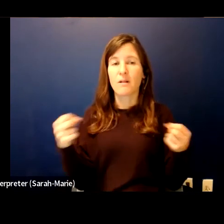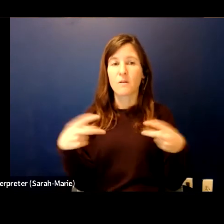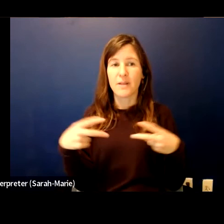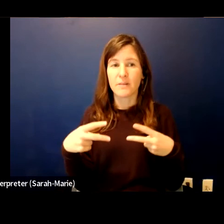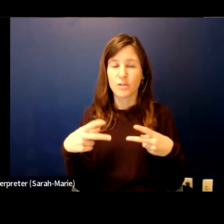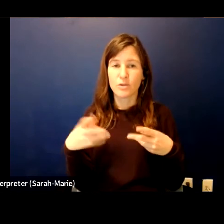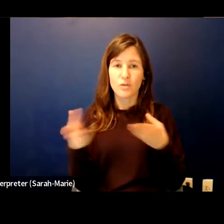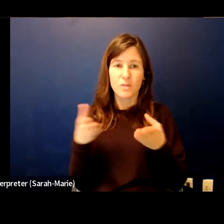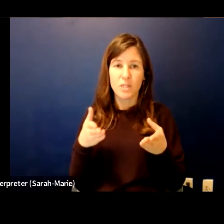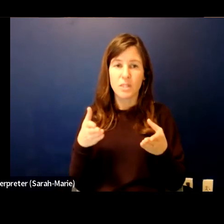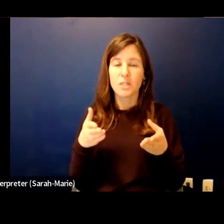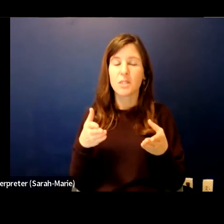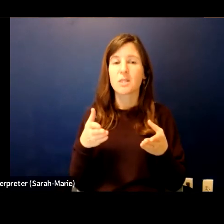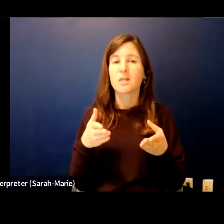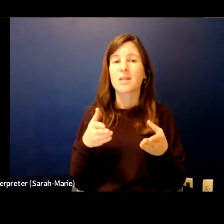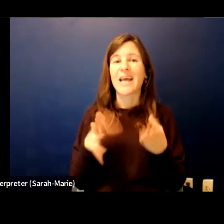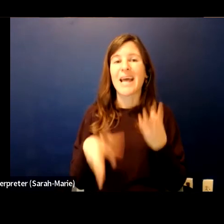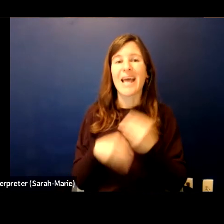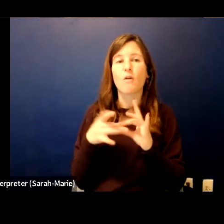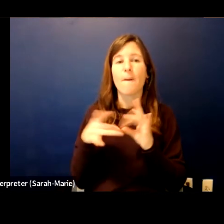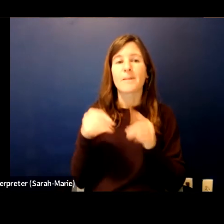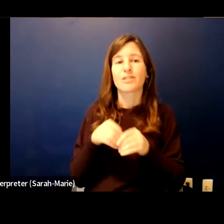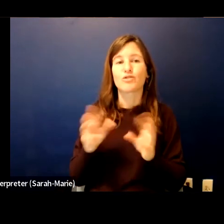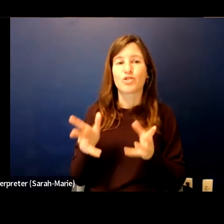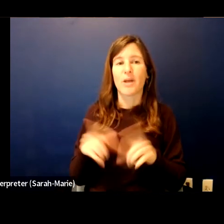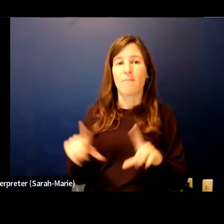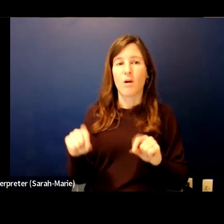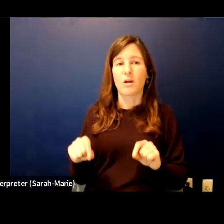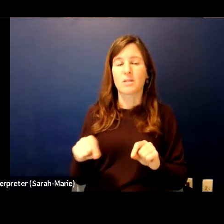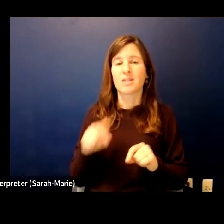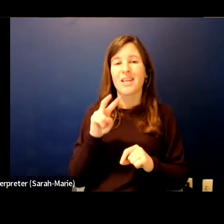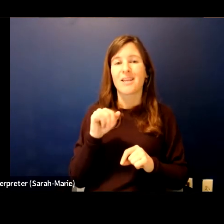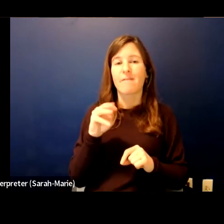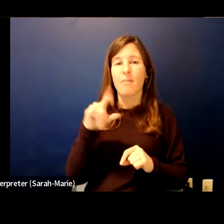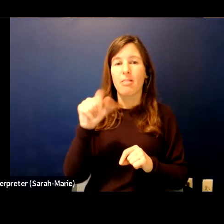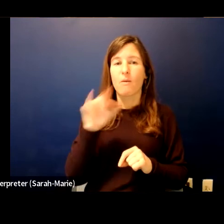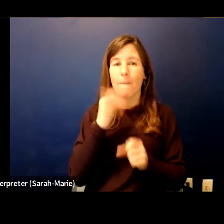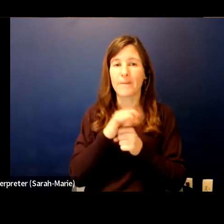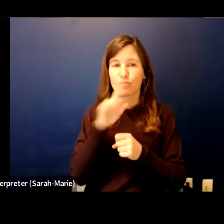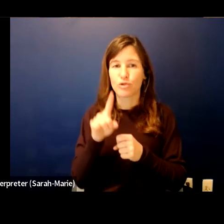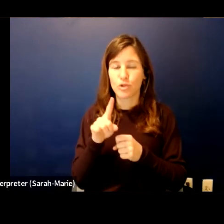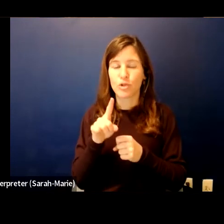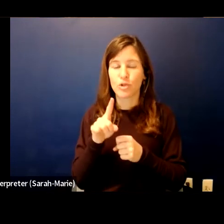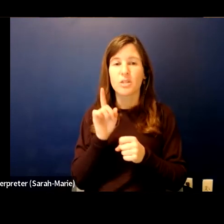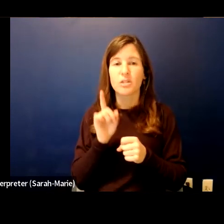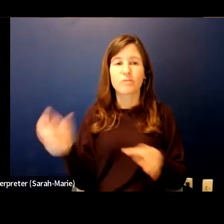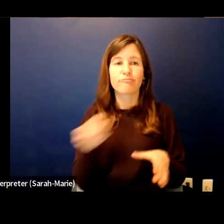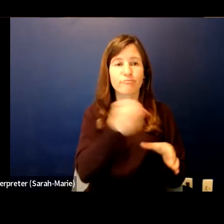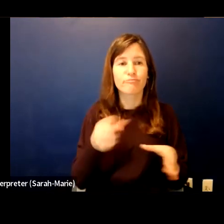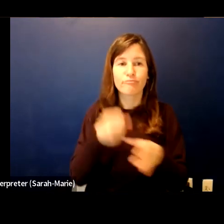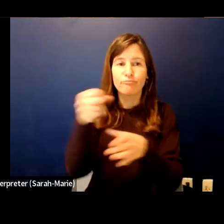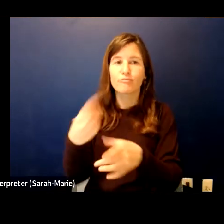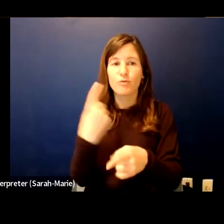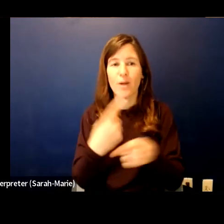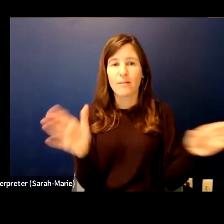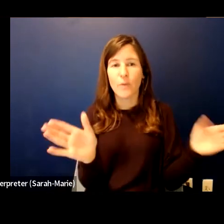services, drop a comment in the chat so that Vimla can put you into the right breakout room. So make sure you do that while I'm